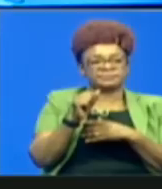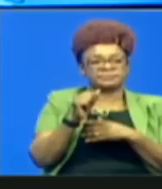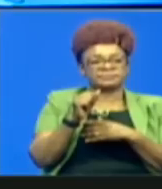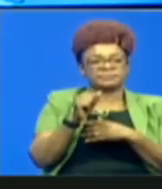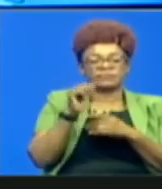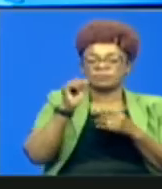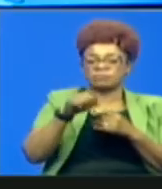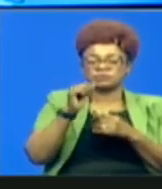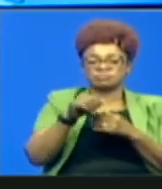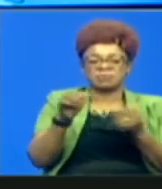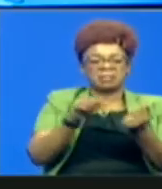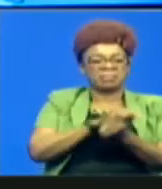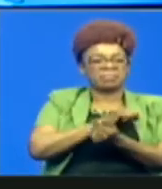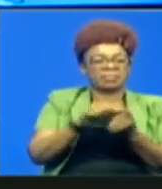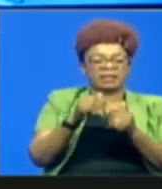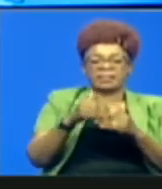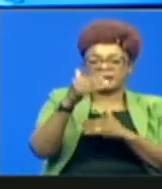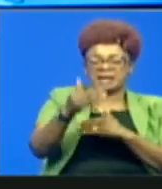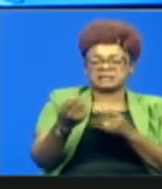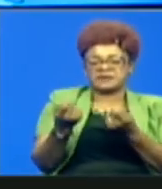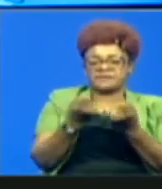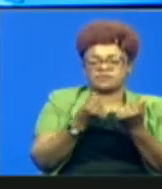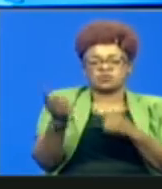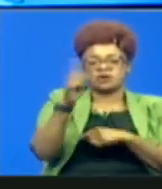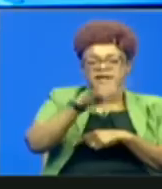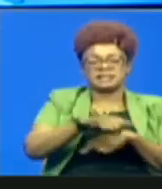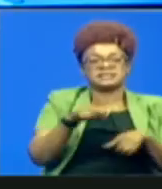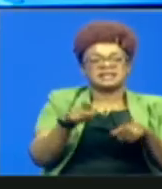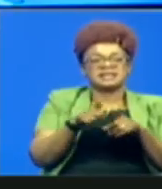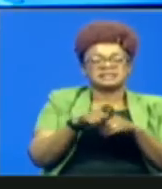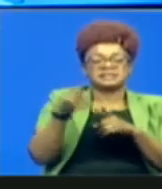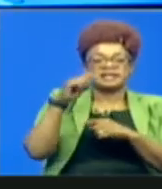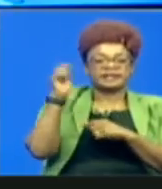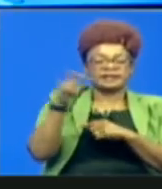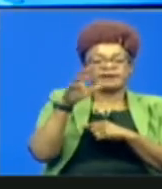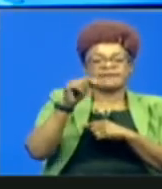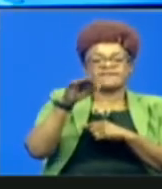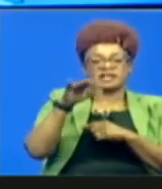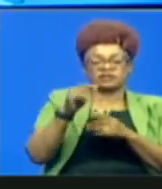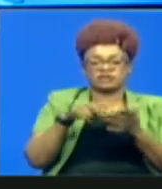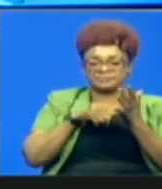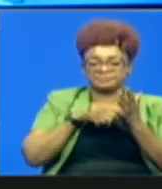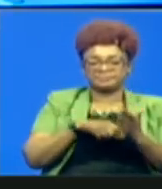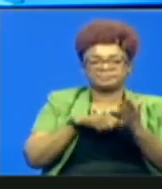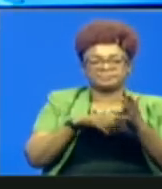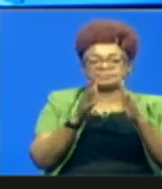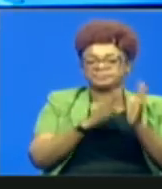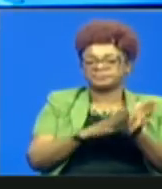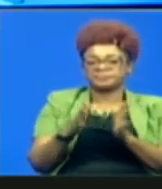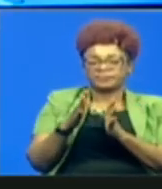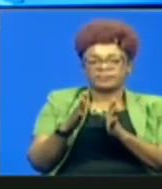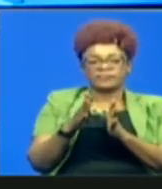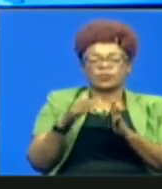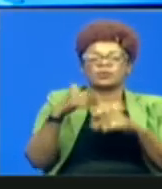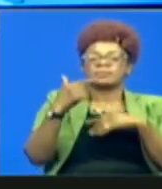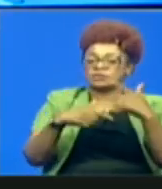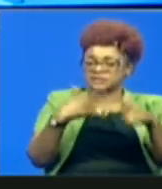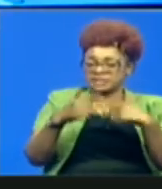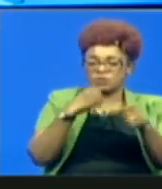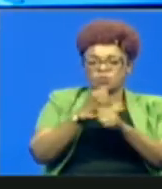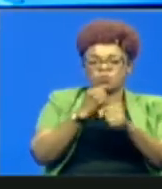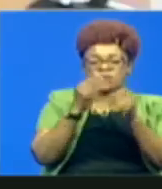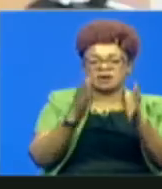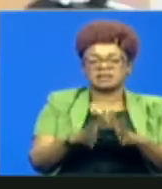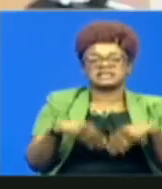could be paralyzed in the next few days as the Kenya Aviation Workers Union insists that the planned strike will proceed. The workers issued a